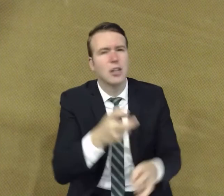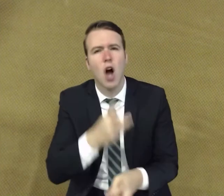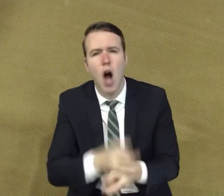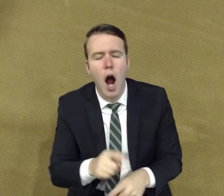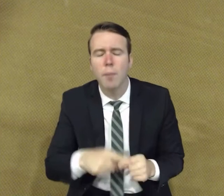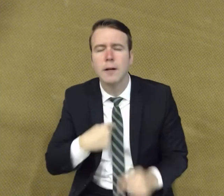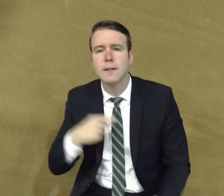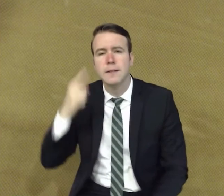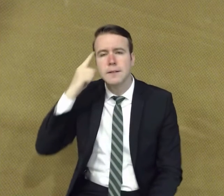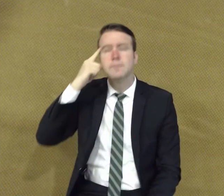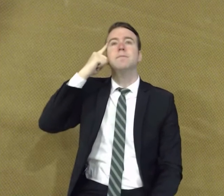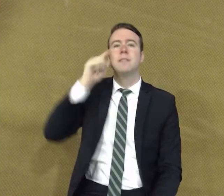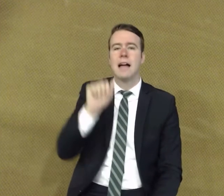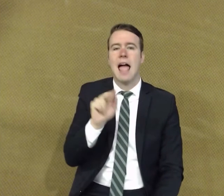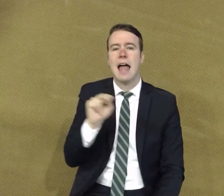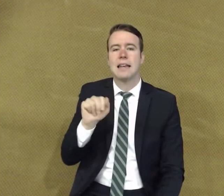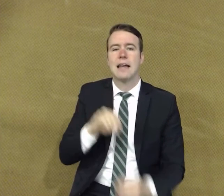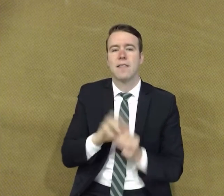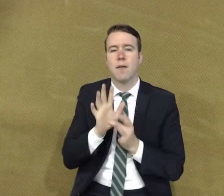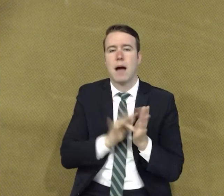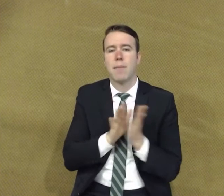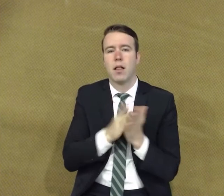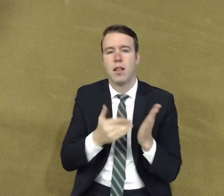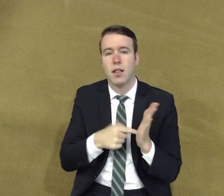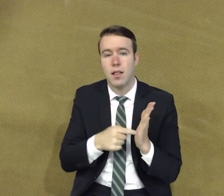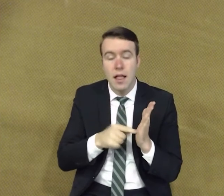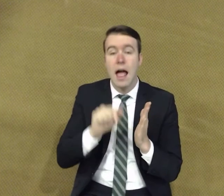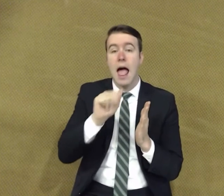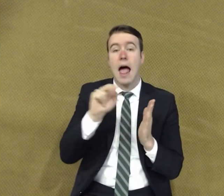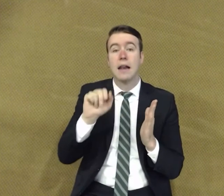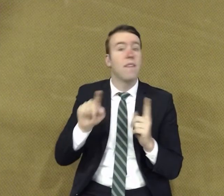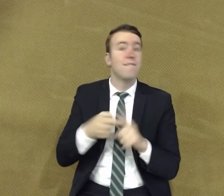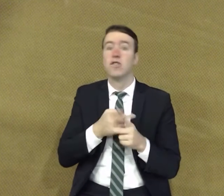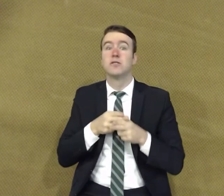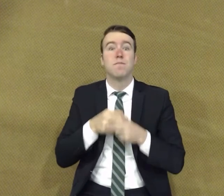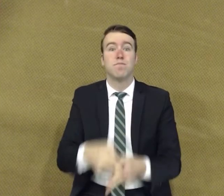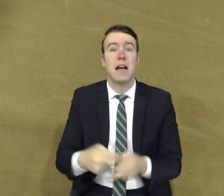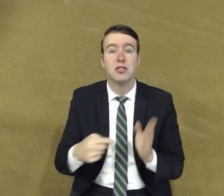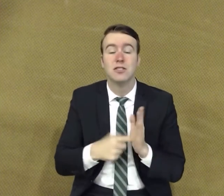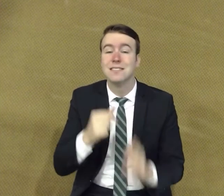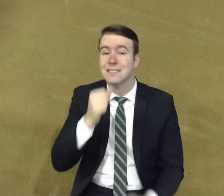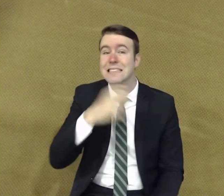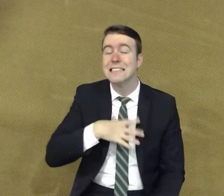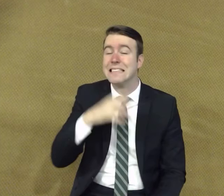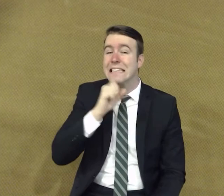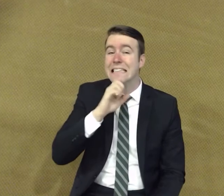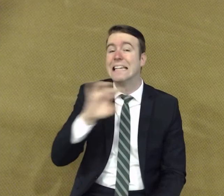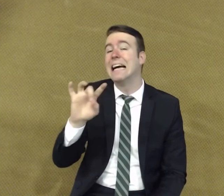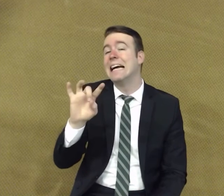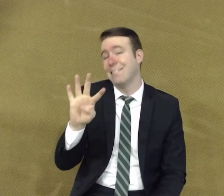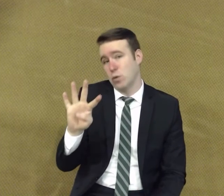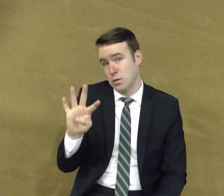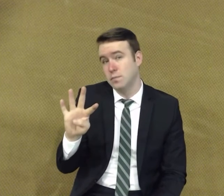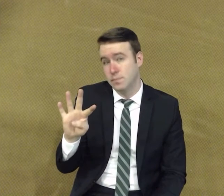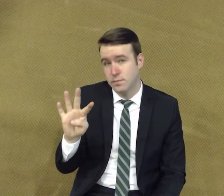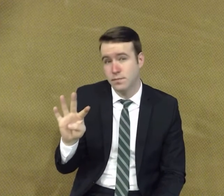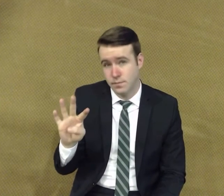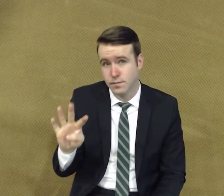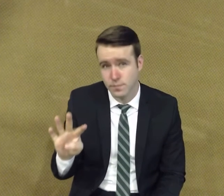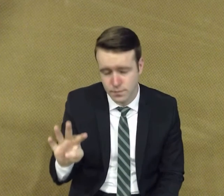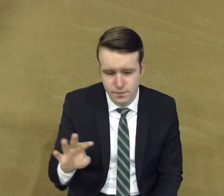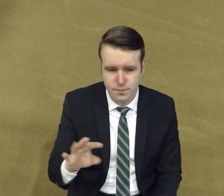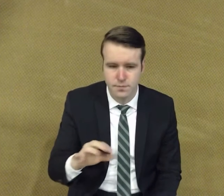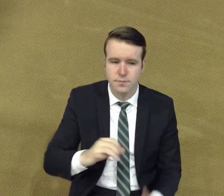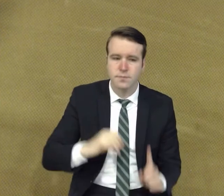Anna in the Bible. The first mention of her is she was 84 years old, and